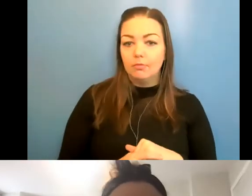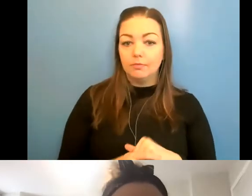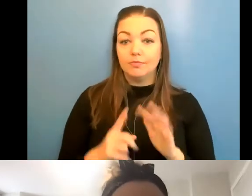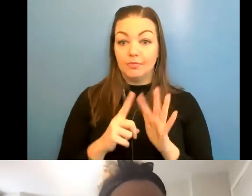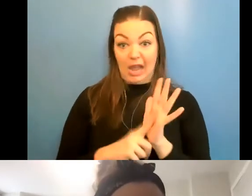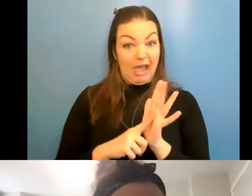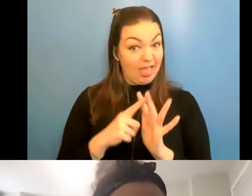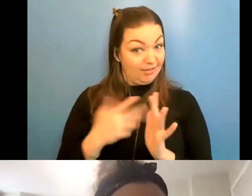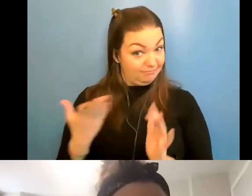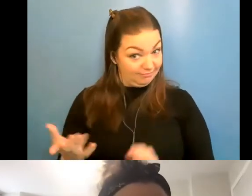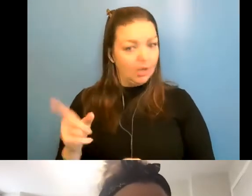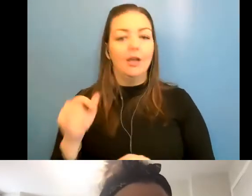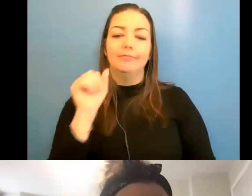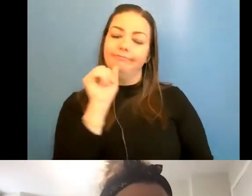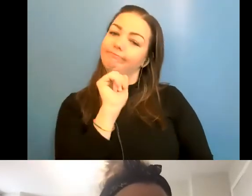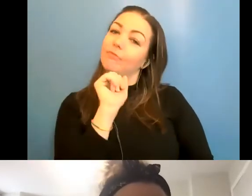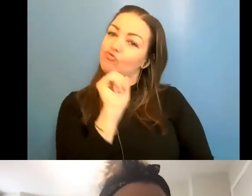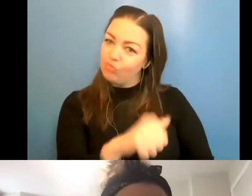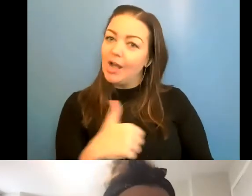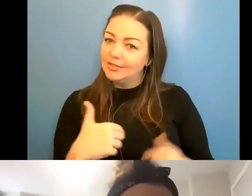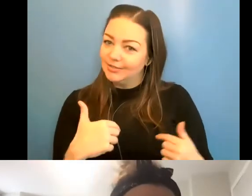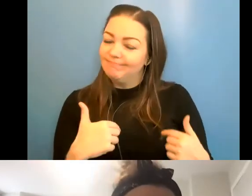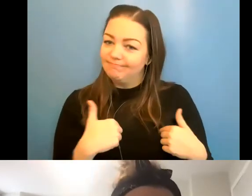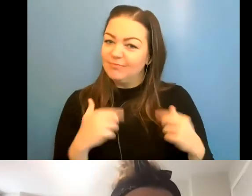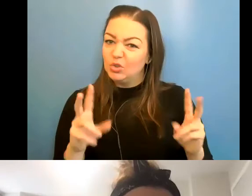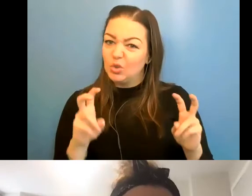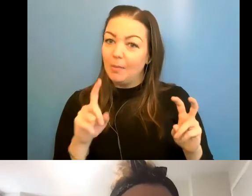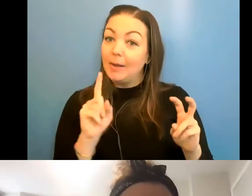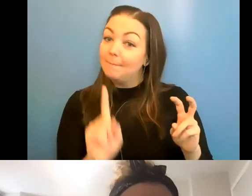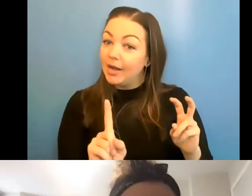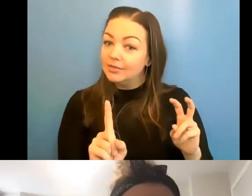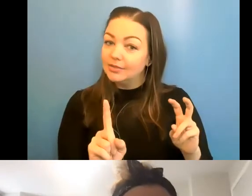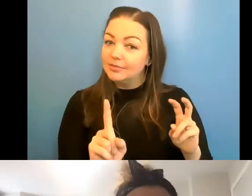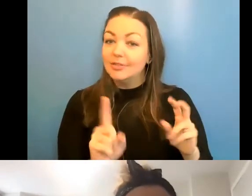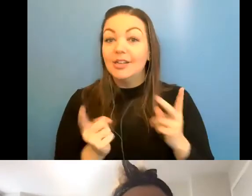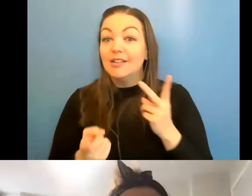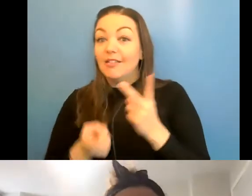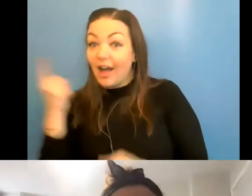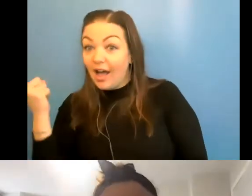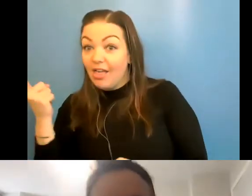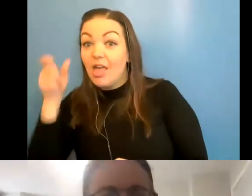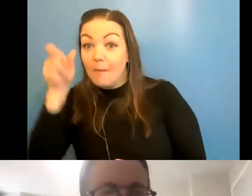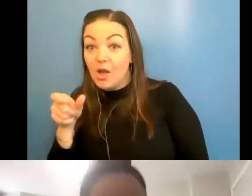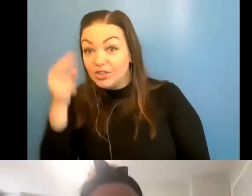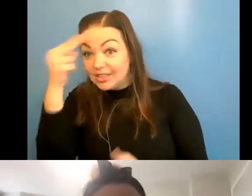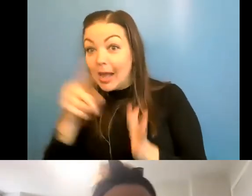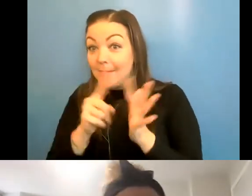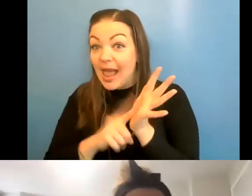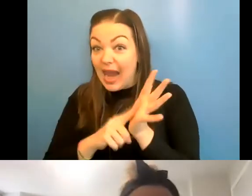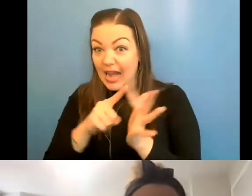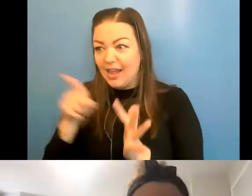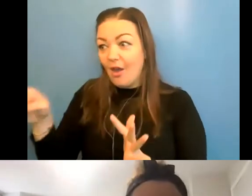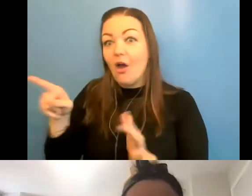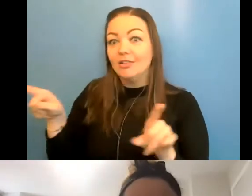for me, but ironically, the person in charge of blogs is also called Ellie, who's not here today from the comms team, who would give you a